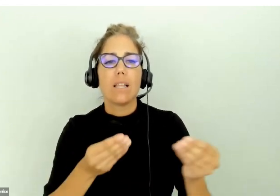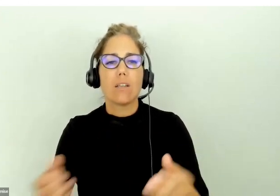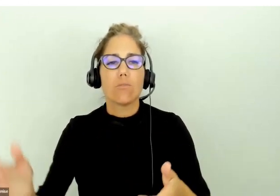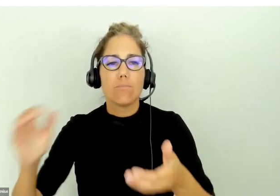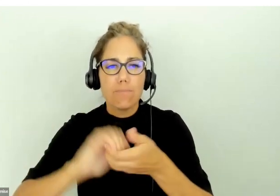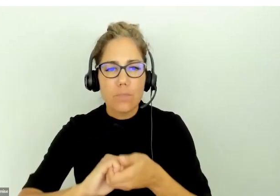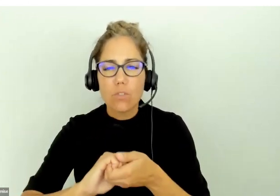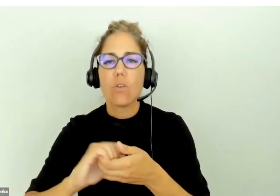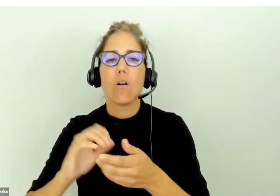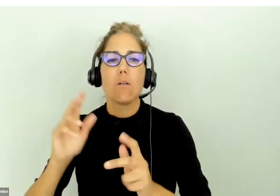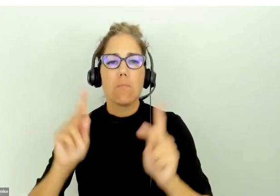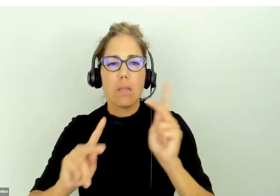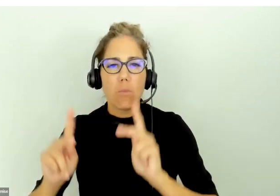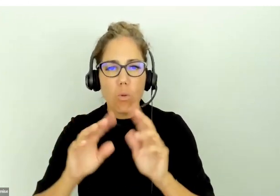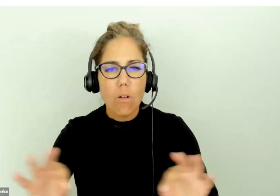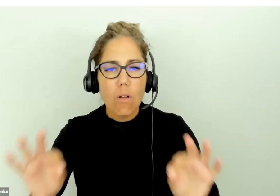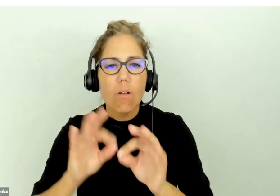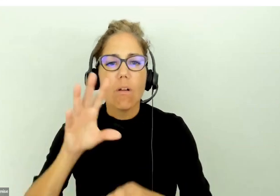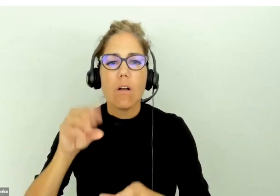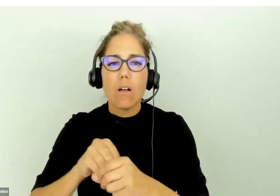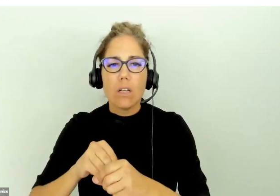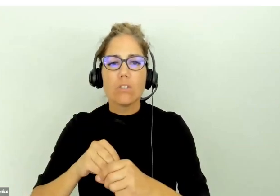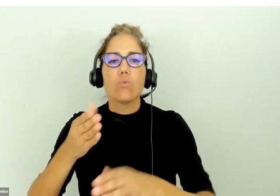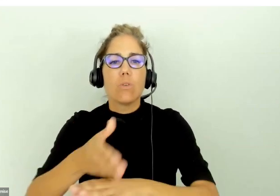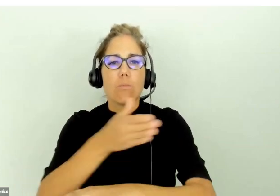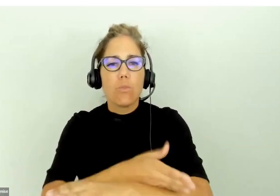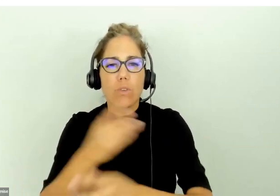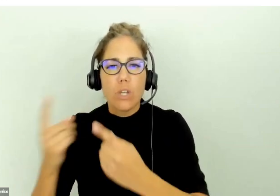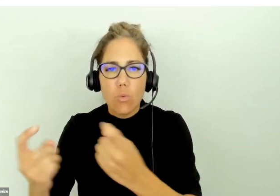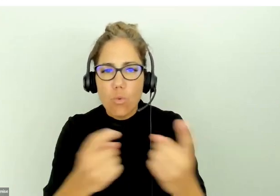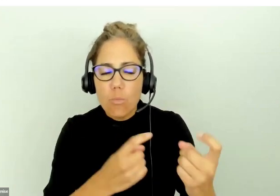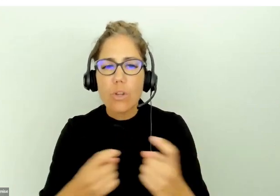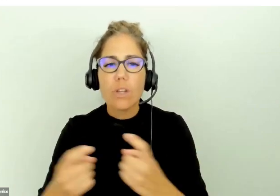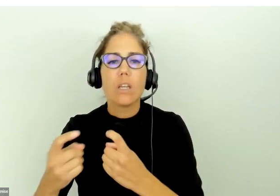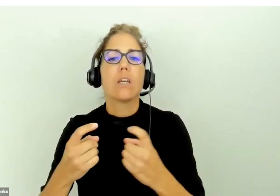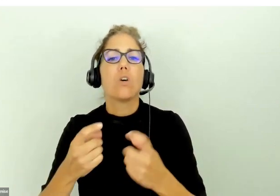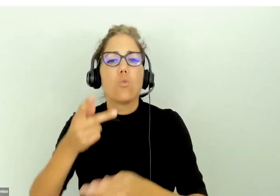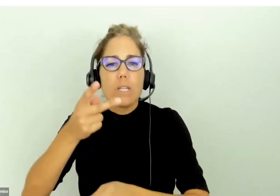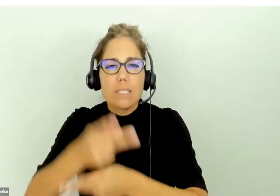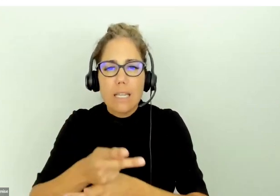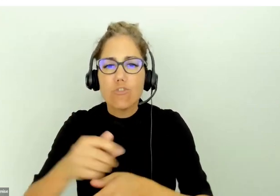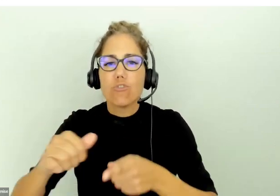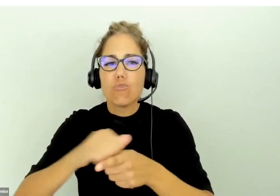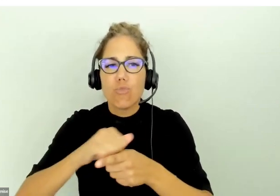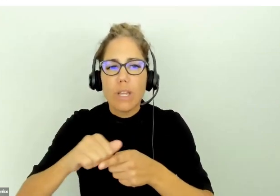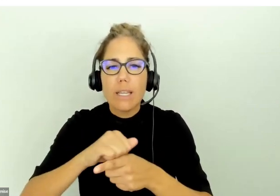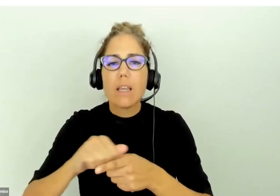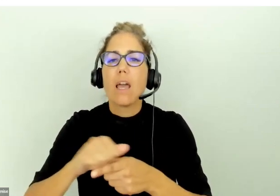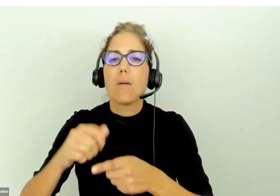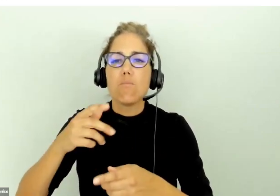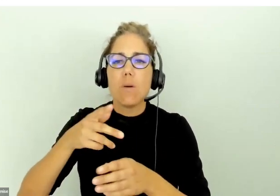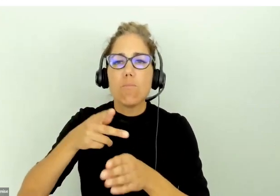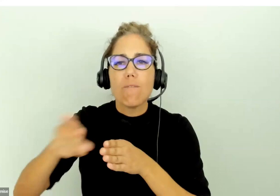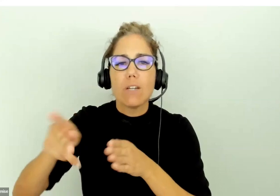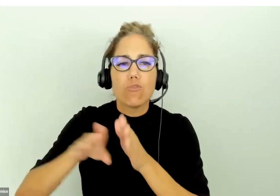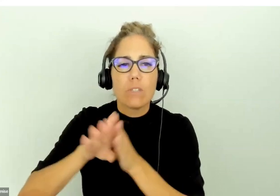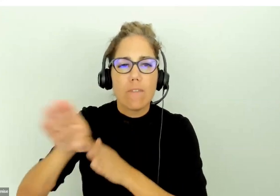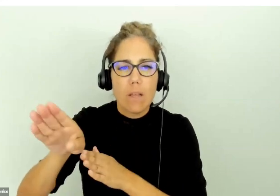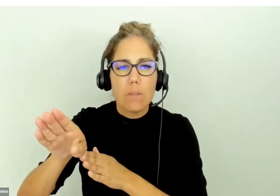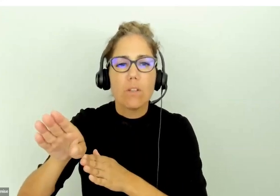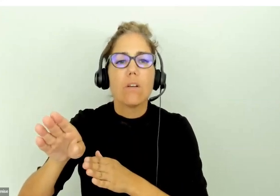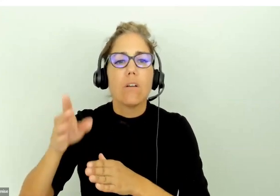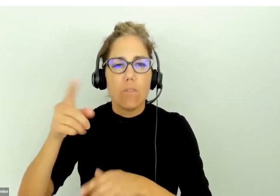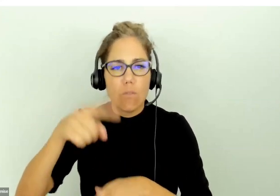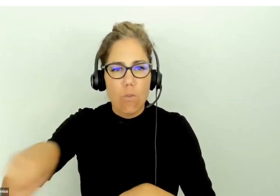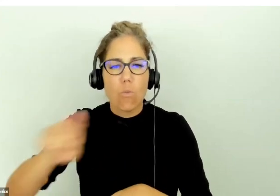recruitment, retention, training, and professional development of members of the direct care workforce. The